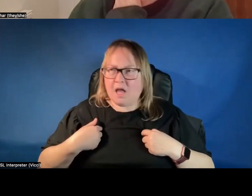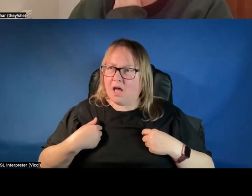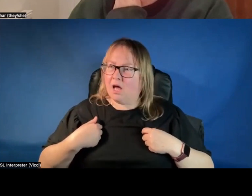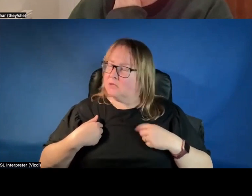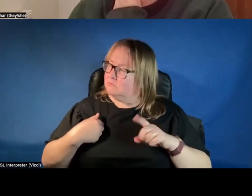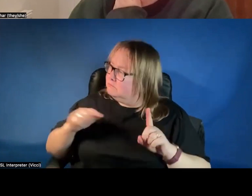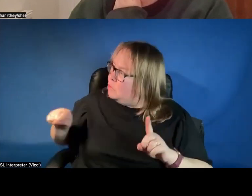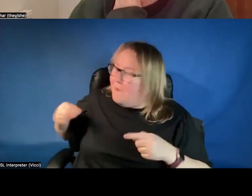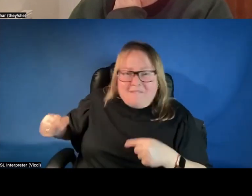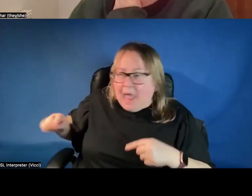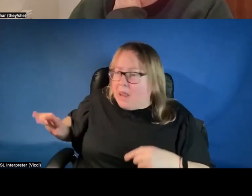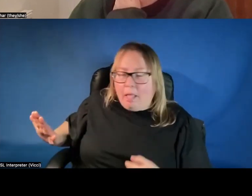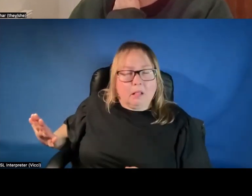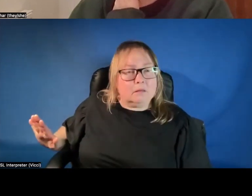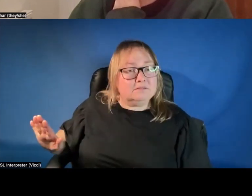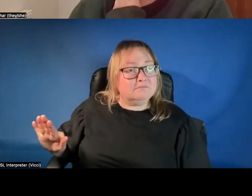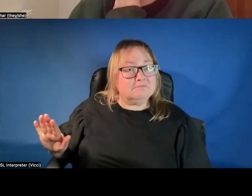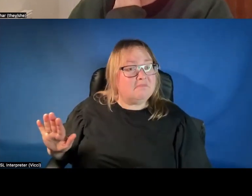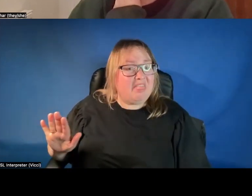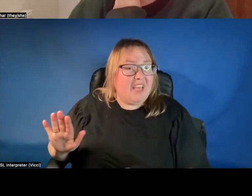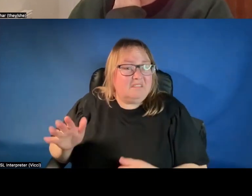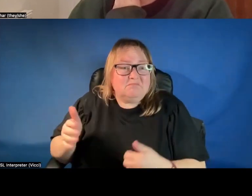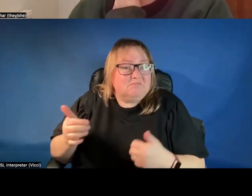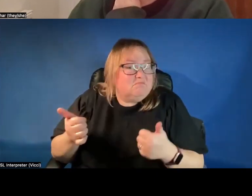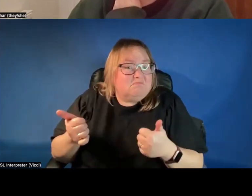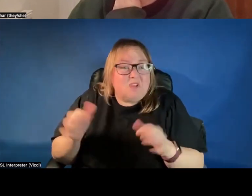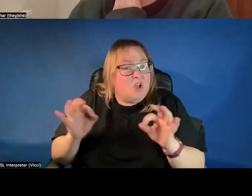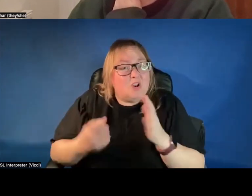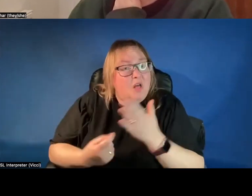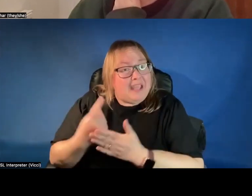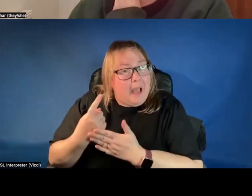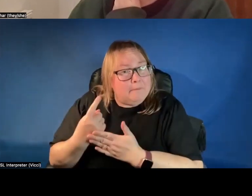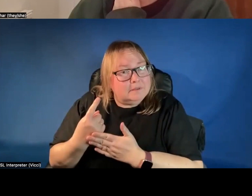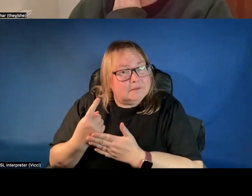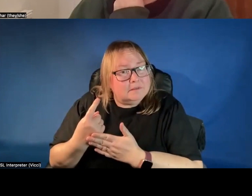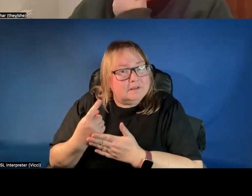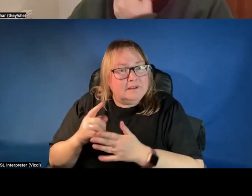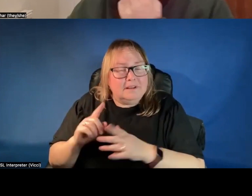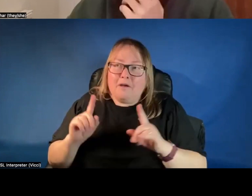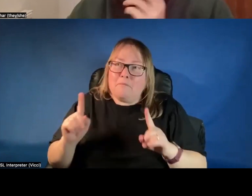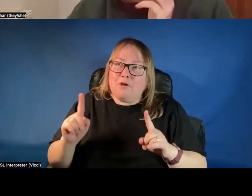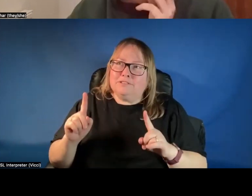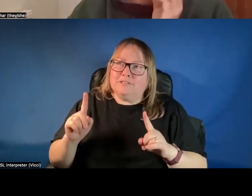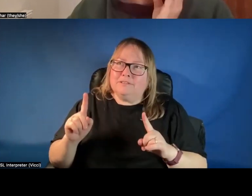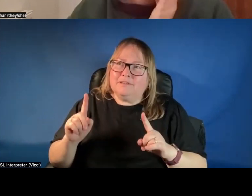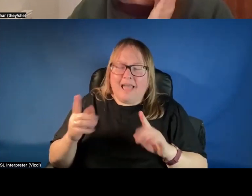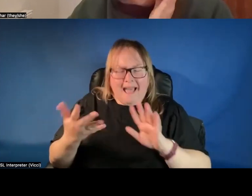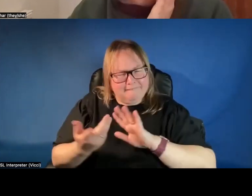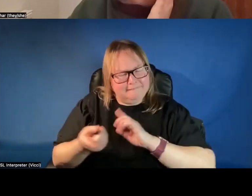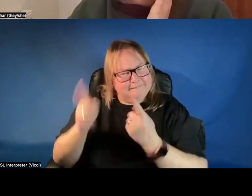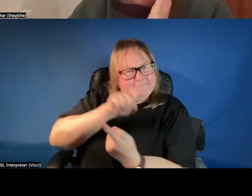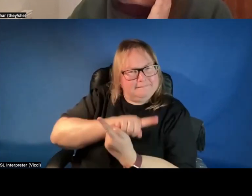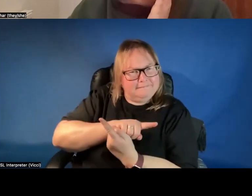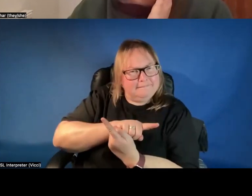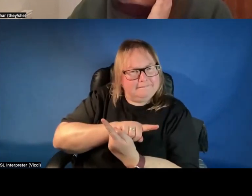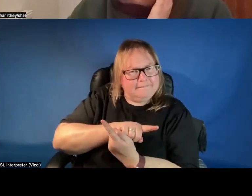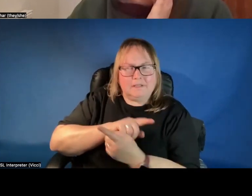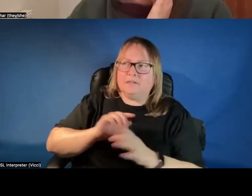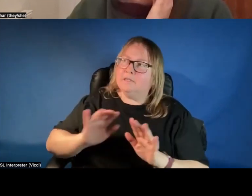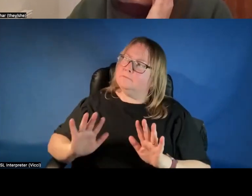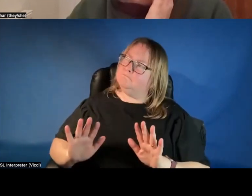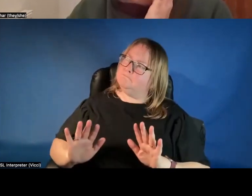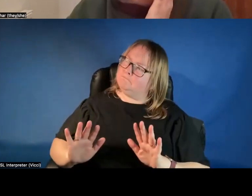that then nothing happens, but actually something's happening in that non-happening. You see what I mean? It's like really, and